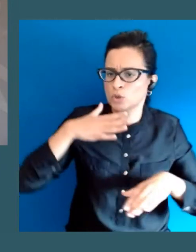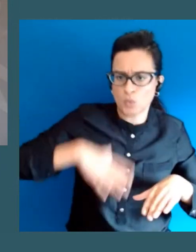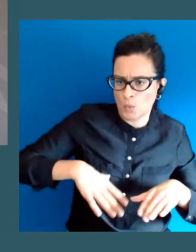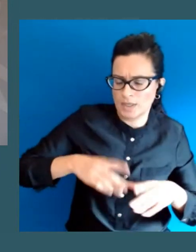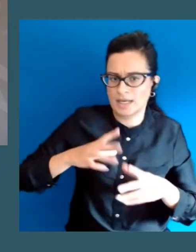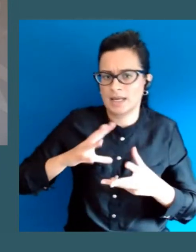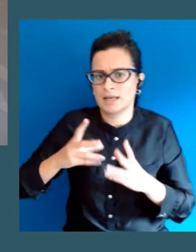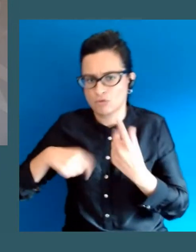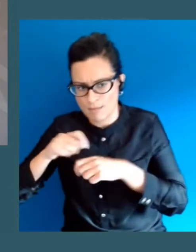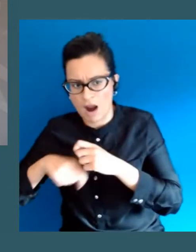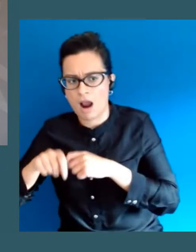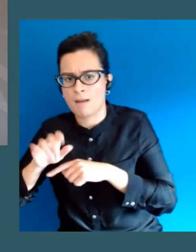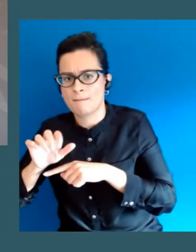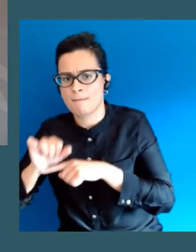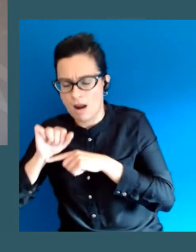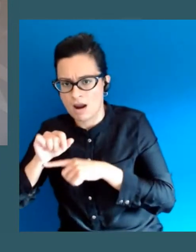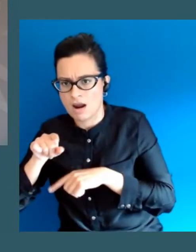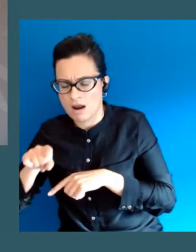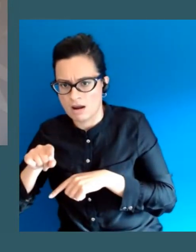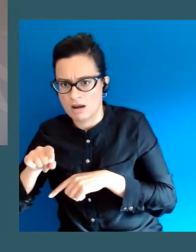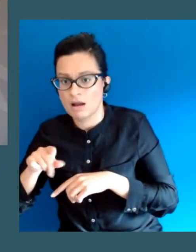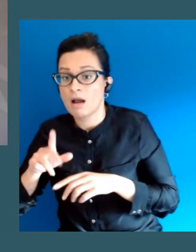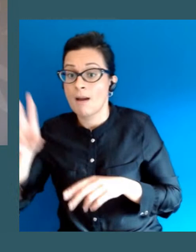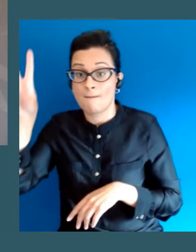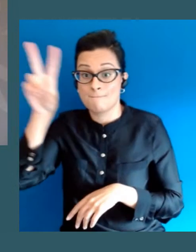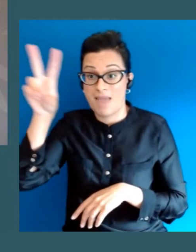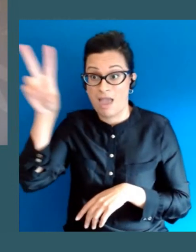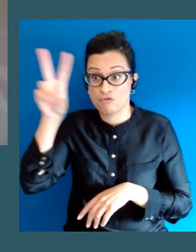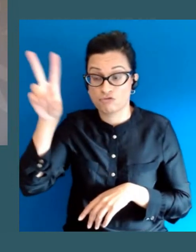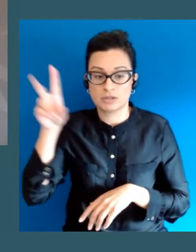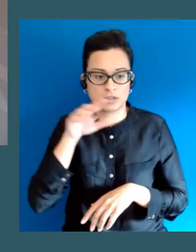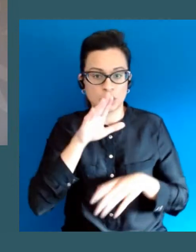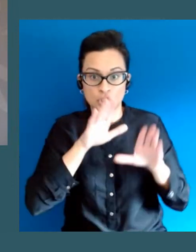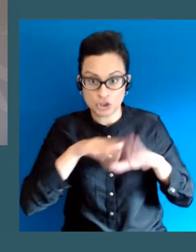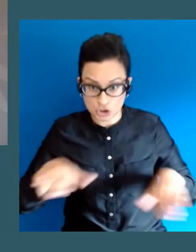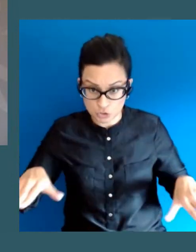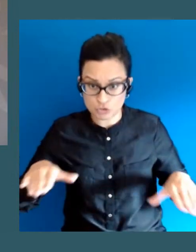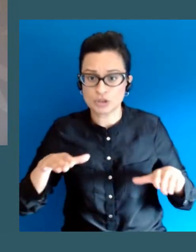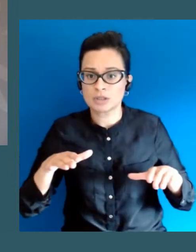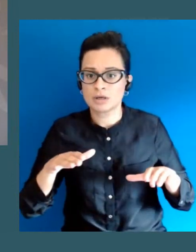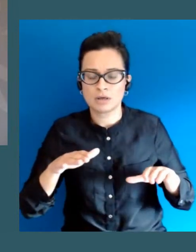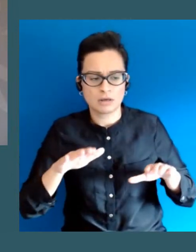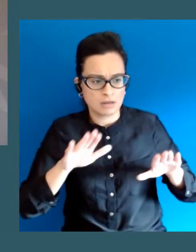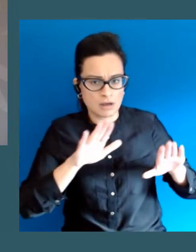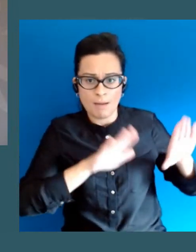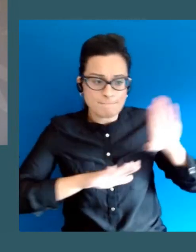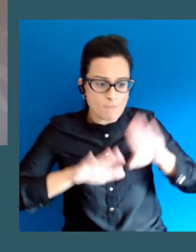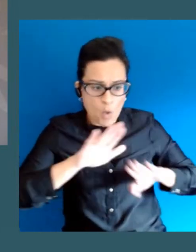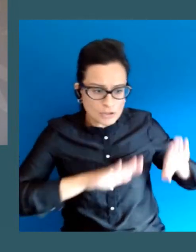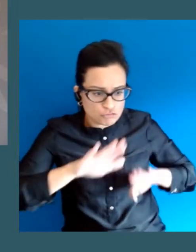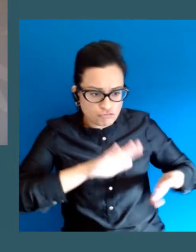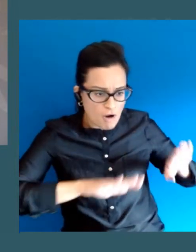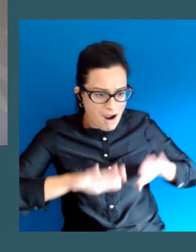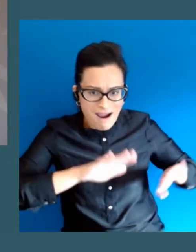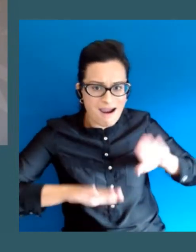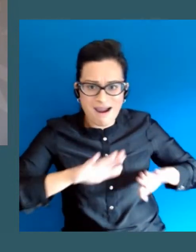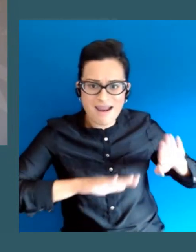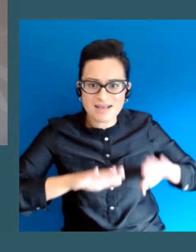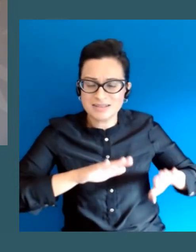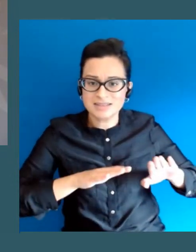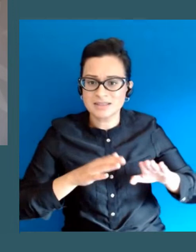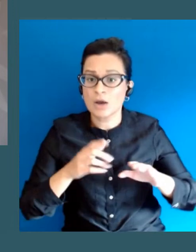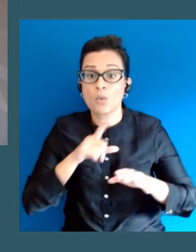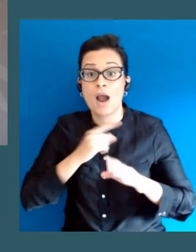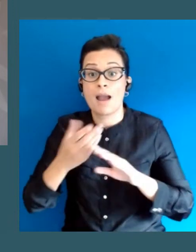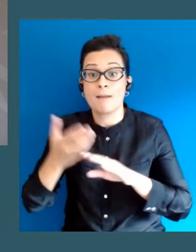suggestions is that the parents are moisturizing their children and have not washed their hands properly to get all the food allergen off